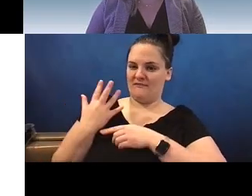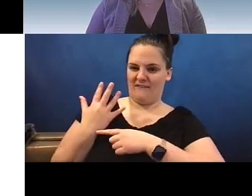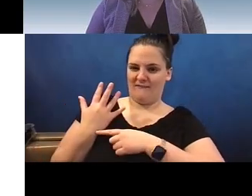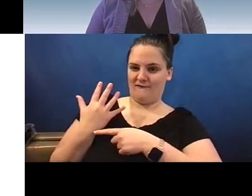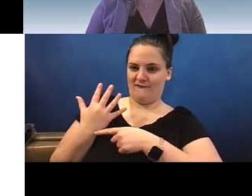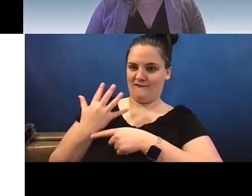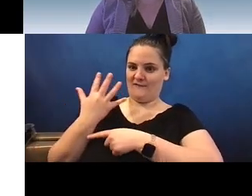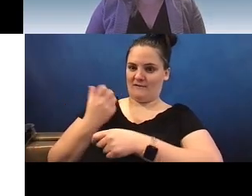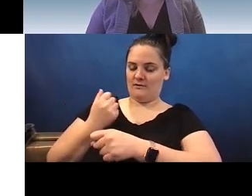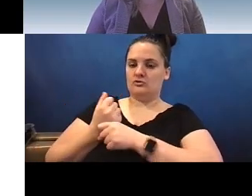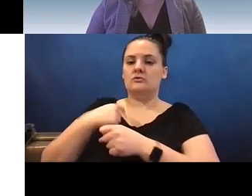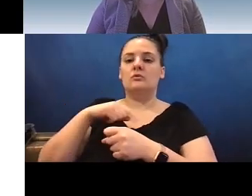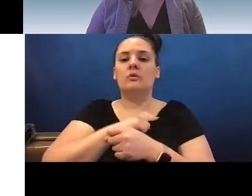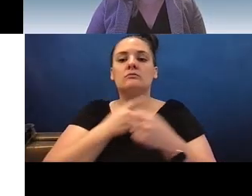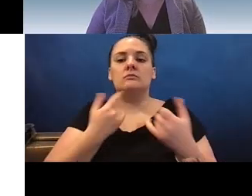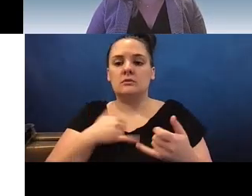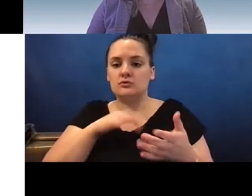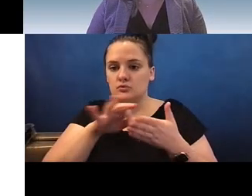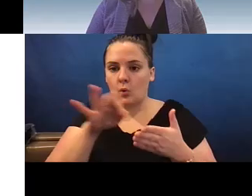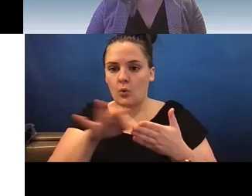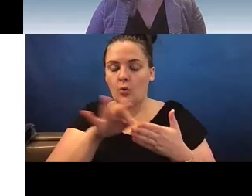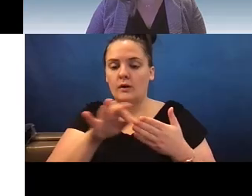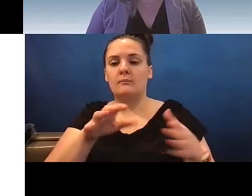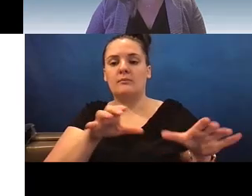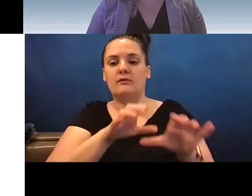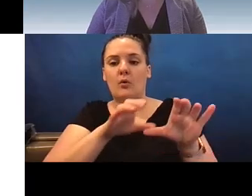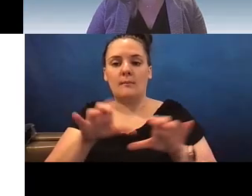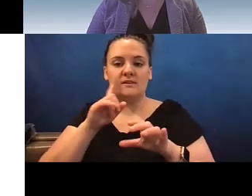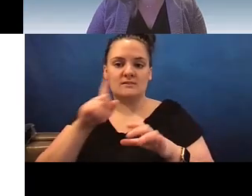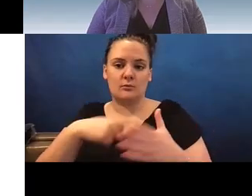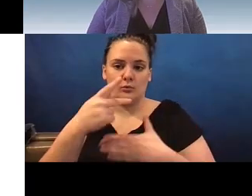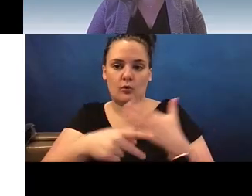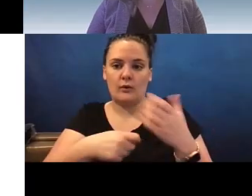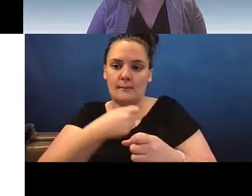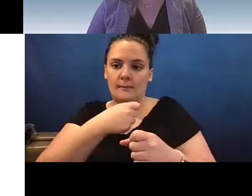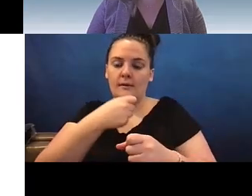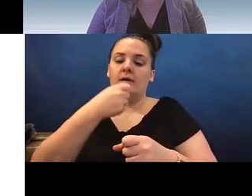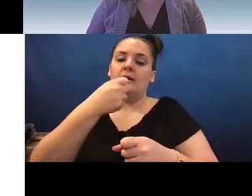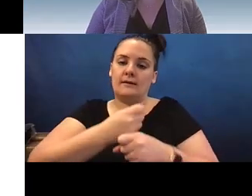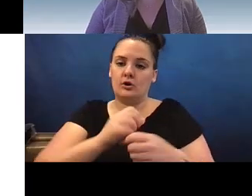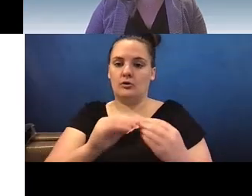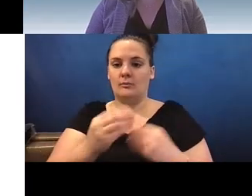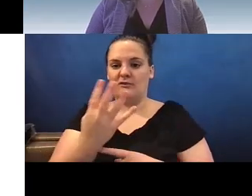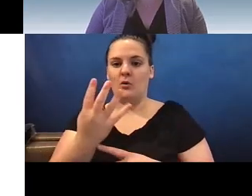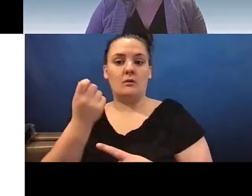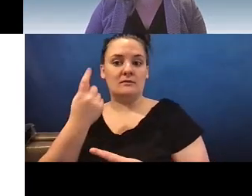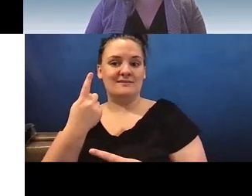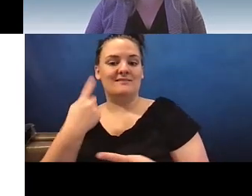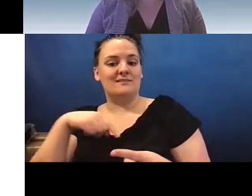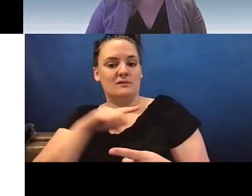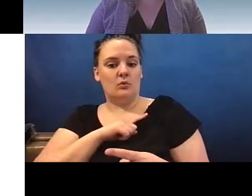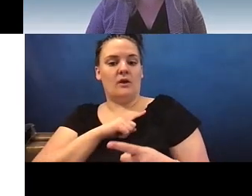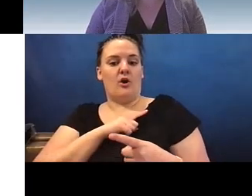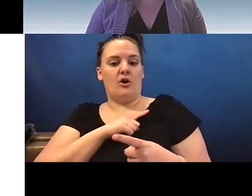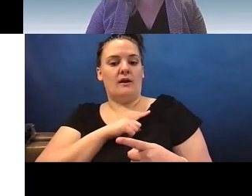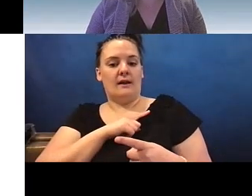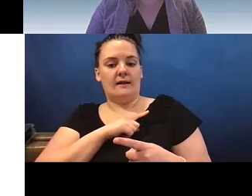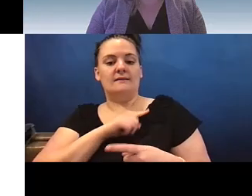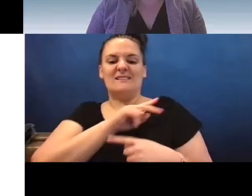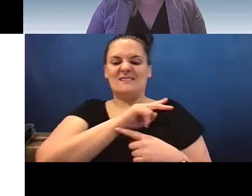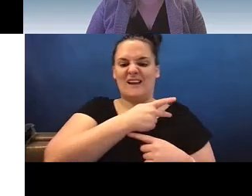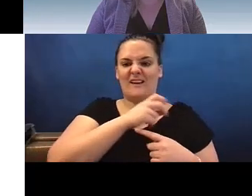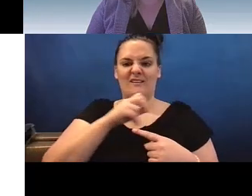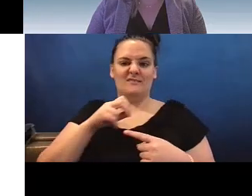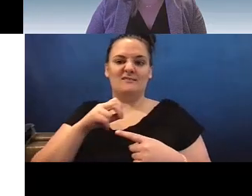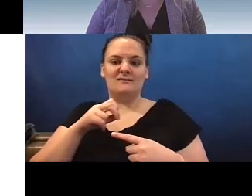scoring performance for program year 4, which is our second of 3 performance years. This is because the first 2 years were